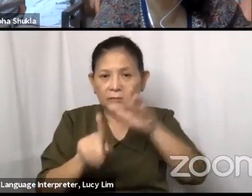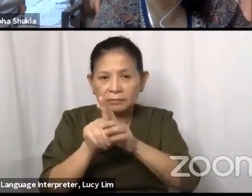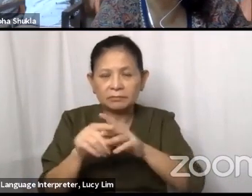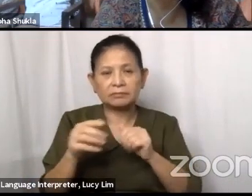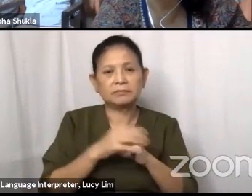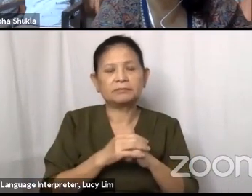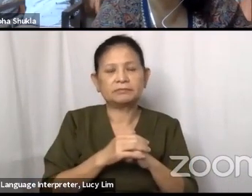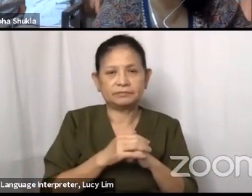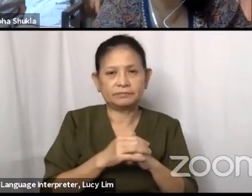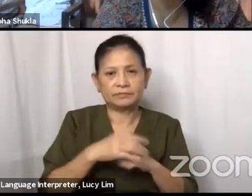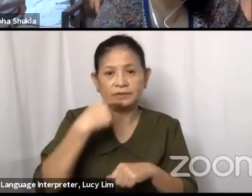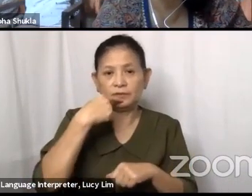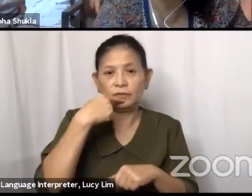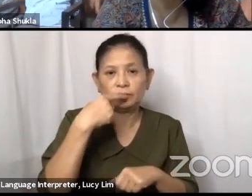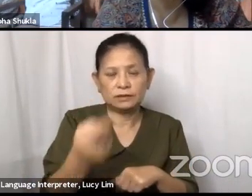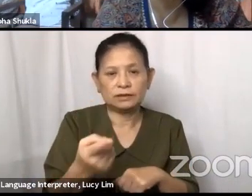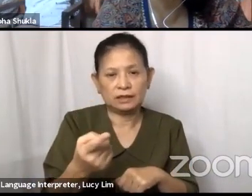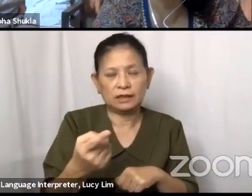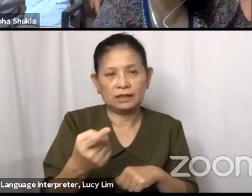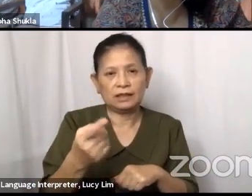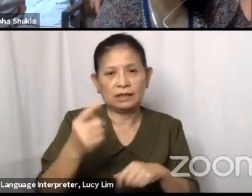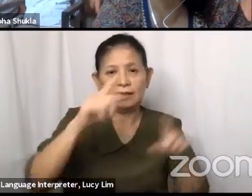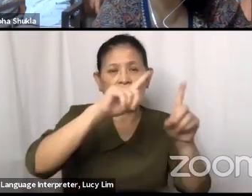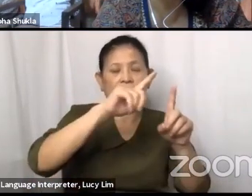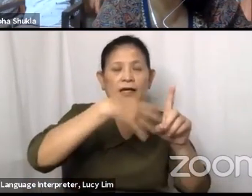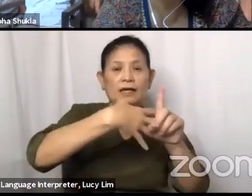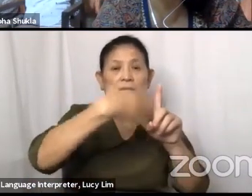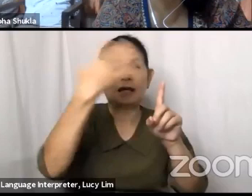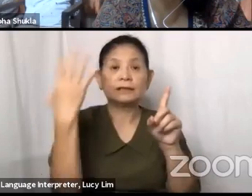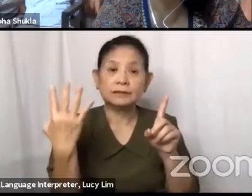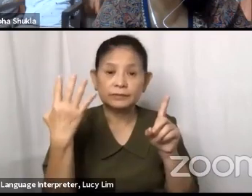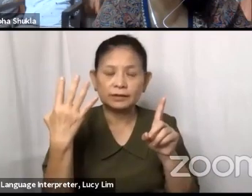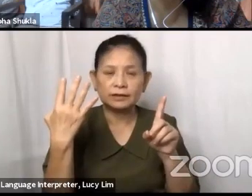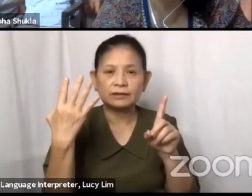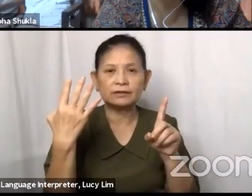we mention about the LGBT, actually in